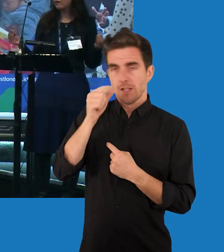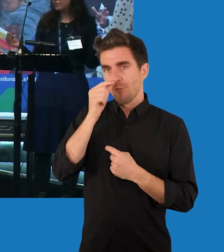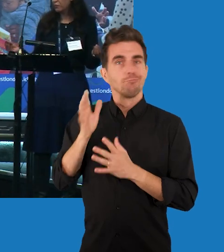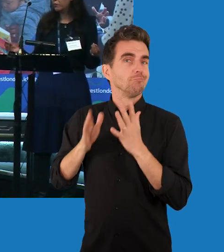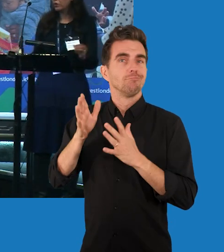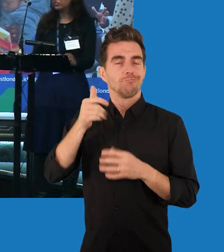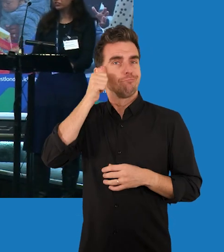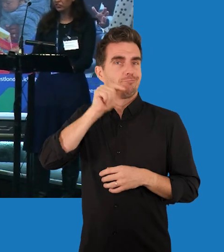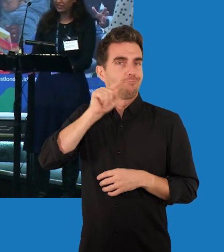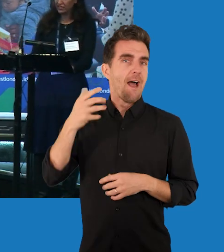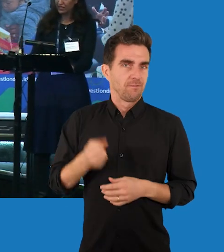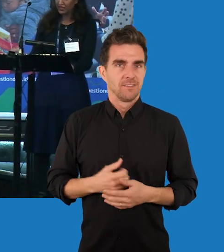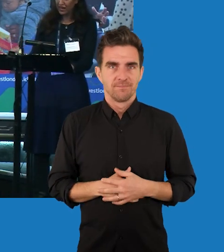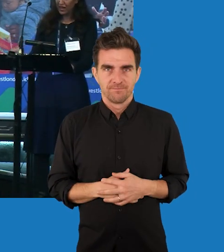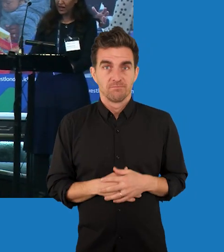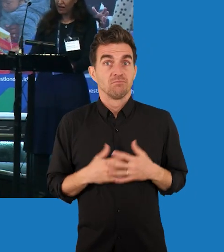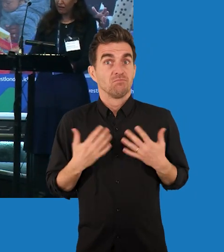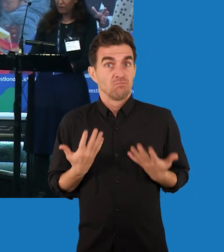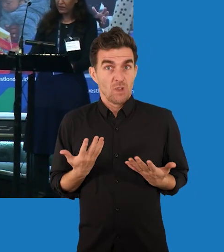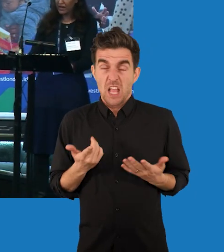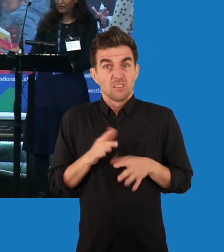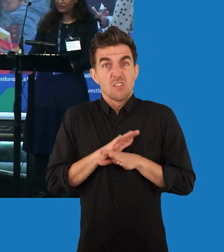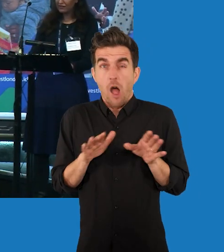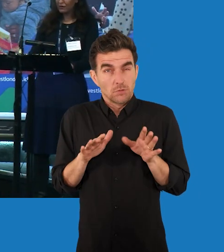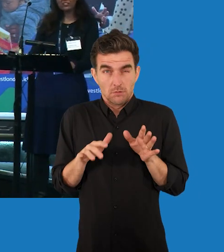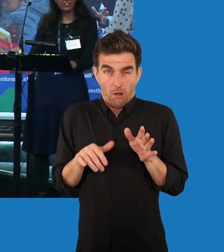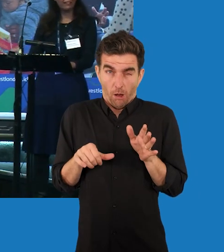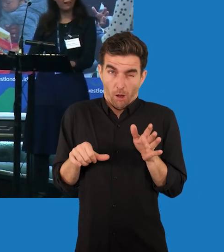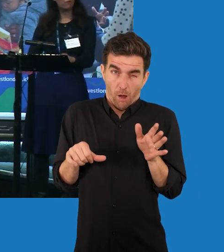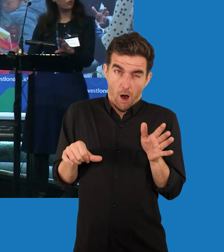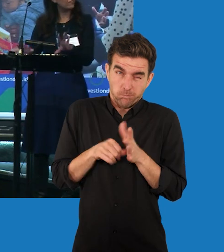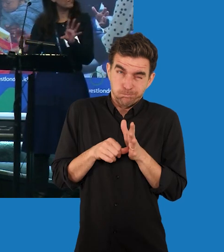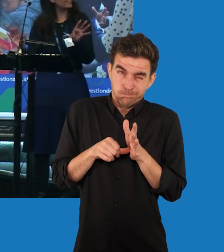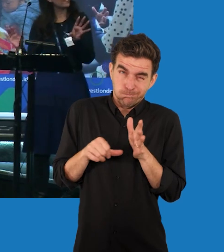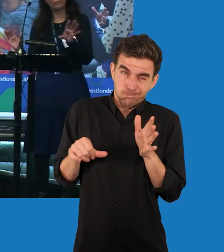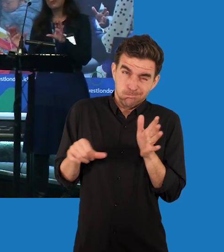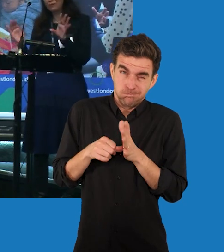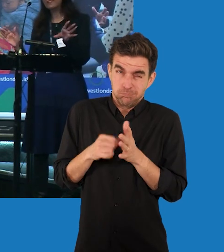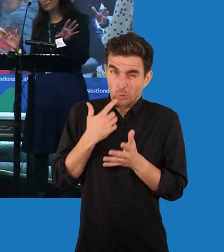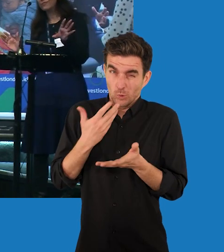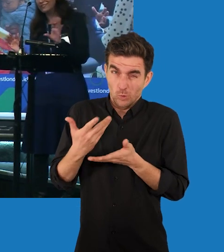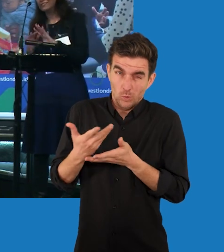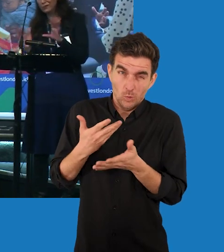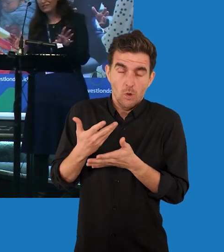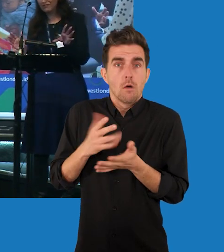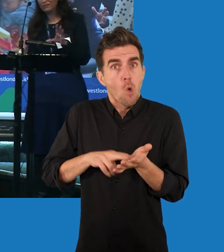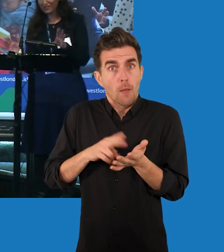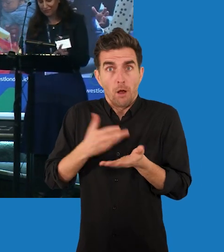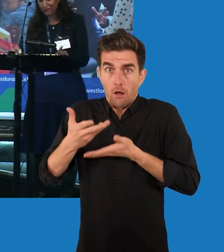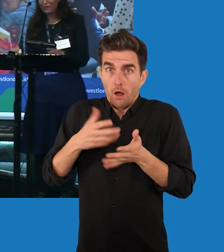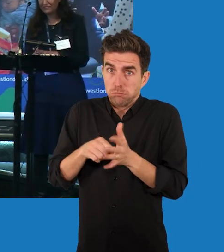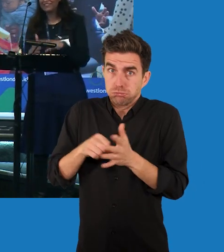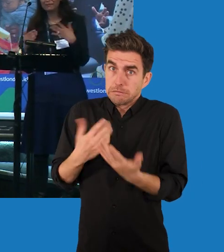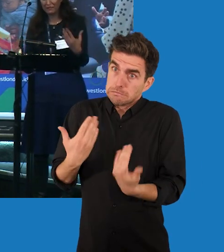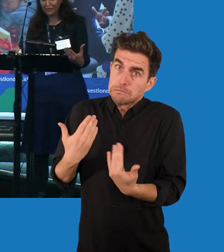help her and support her should she need it. And so actually that wasn't such a difficult, normally those conversations are quite difficult to